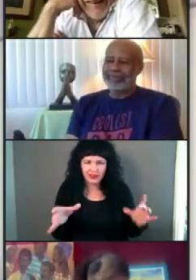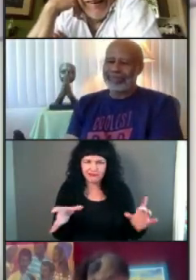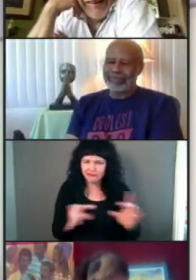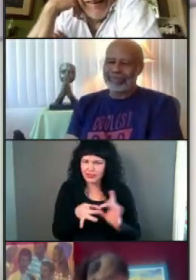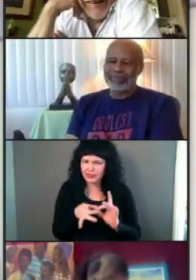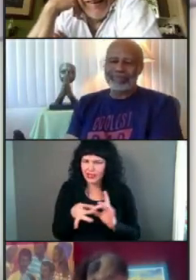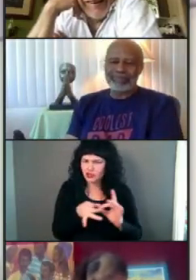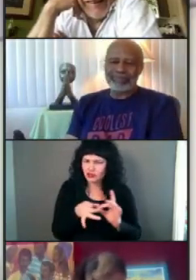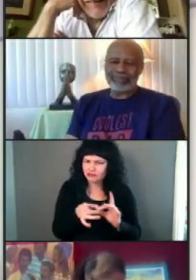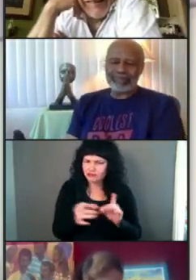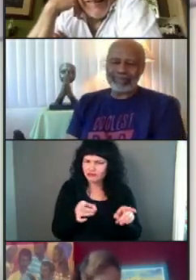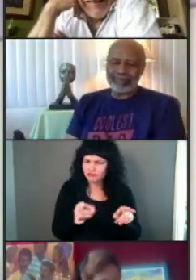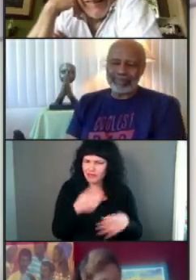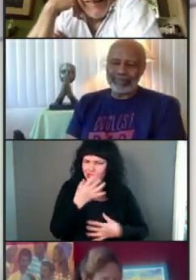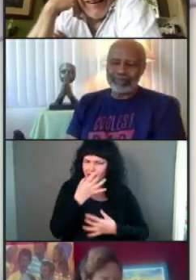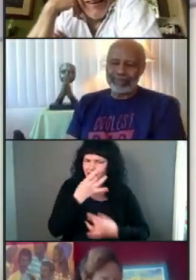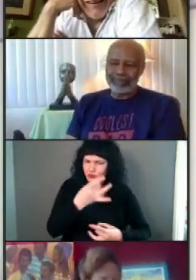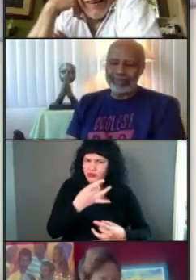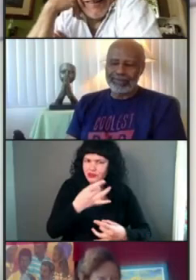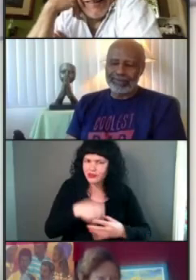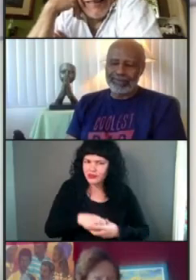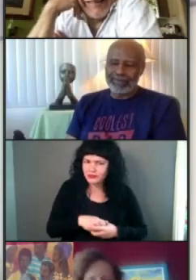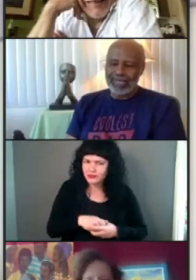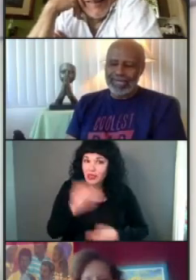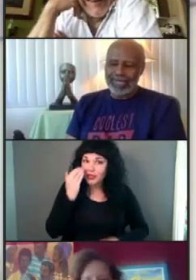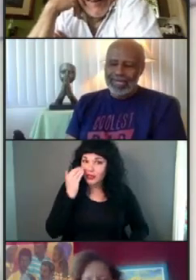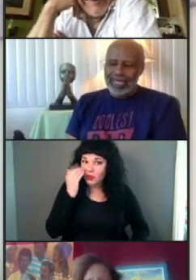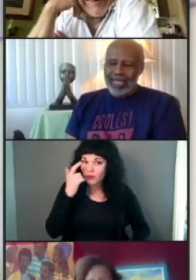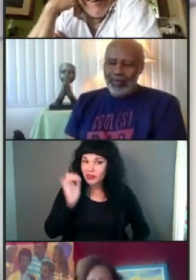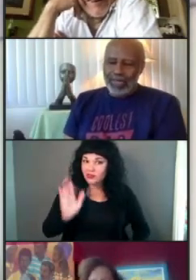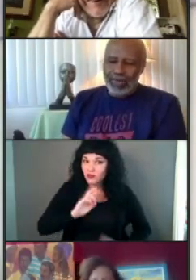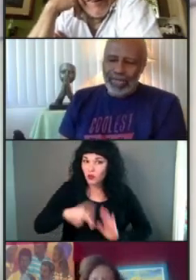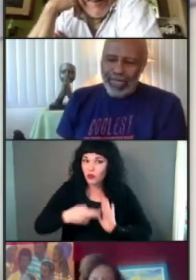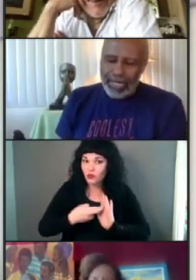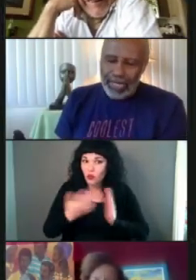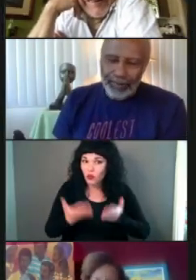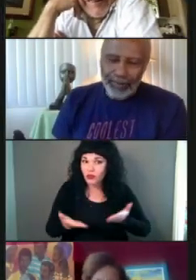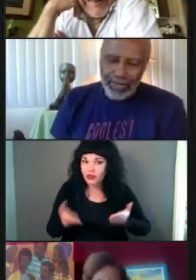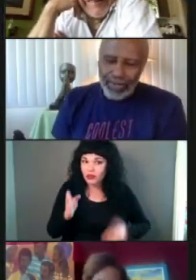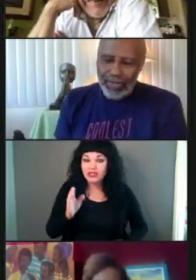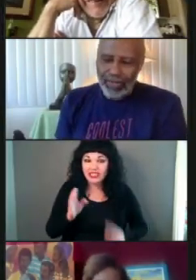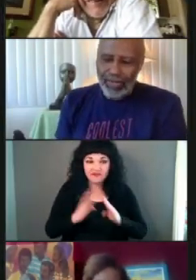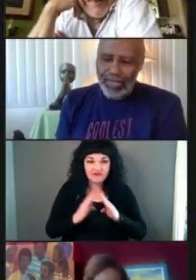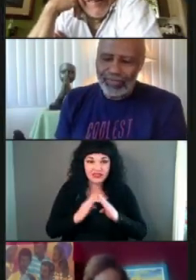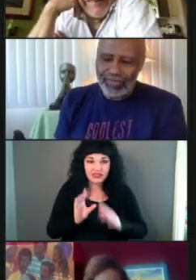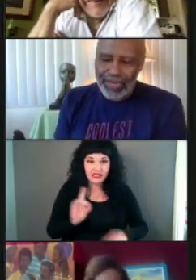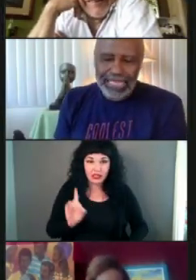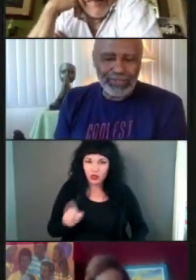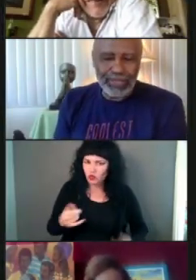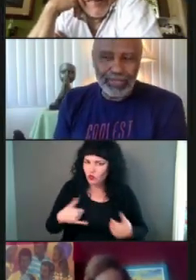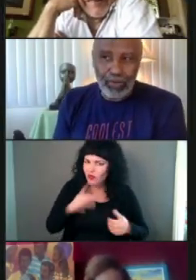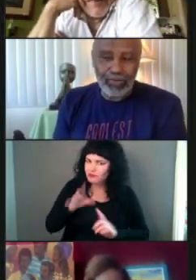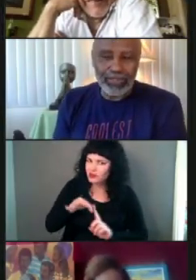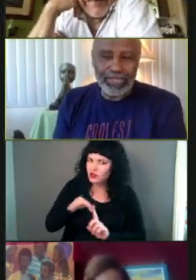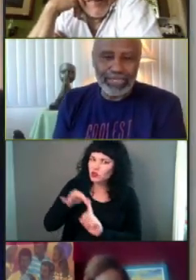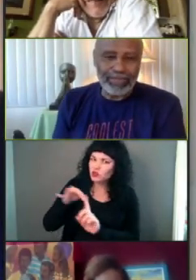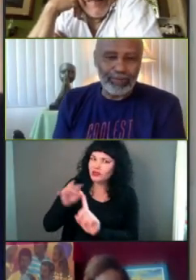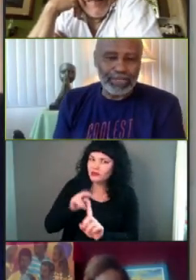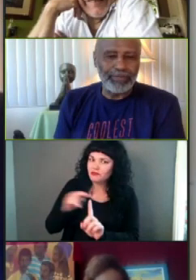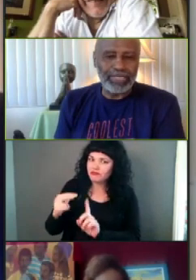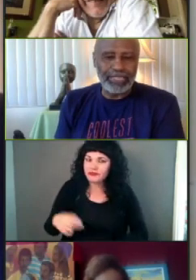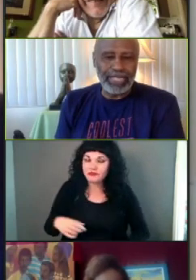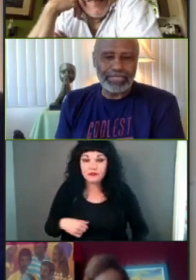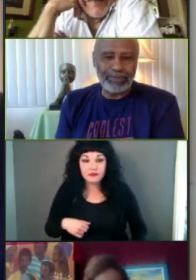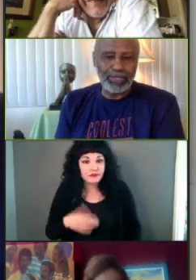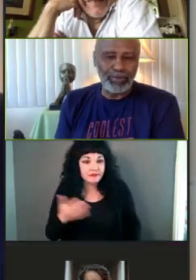role in history in the city, you've got a unique perspective on that. Well, there actually no longer is